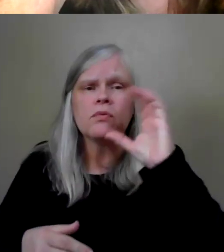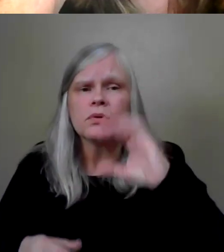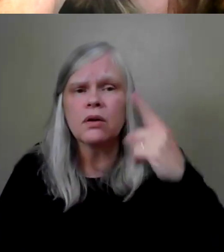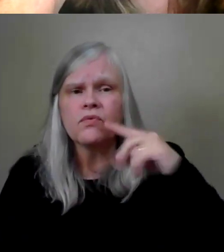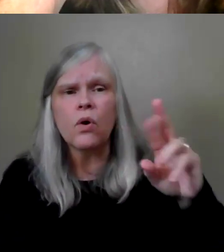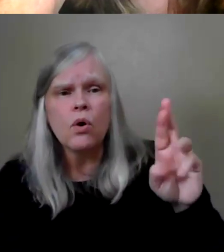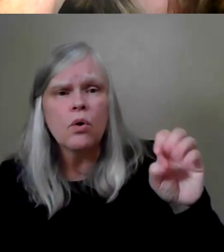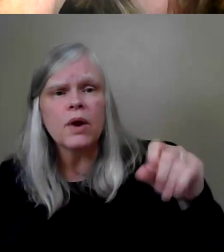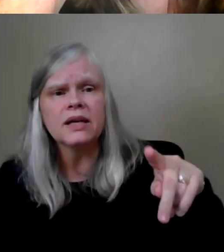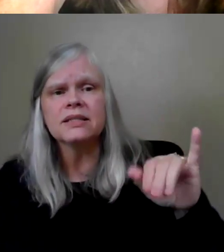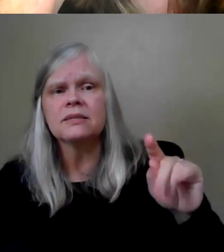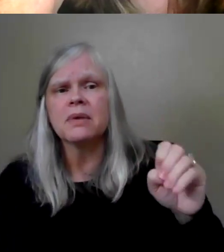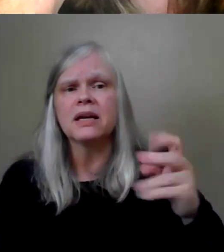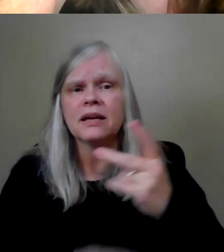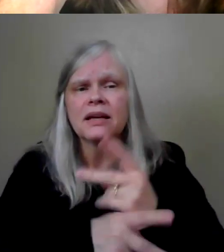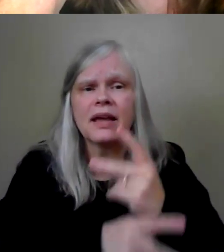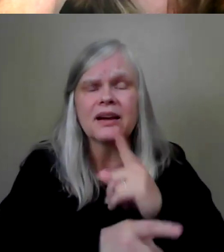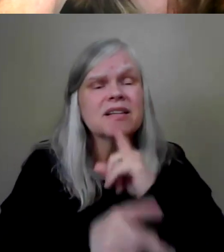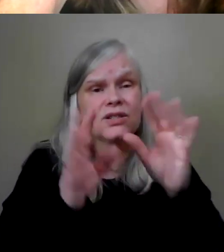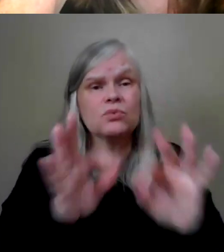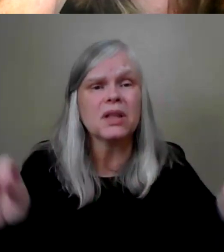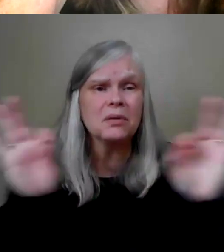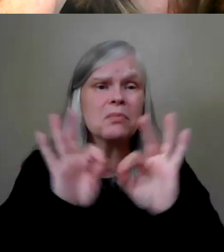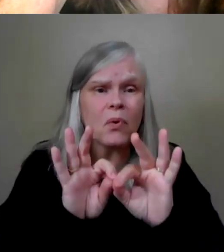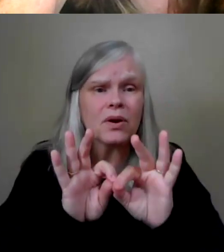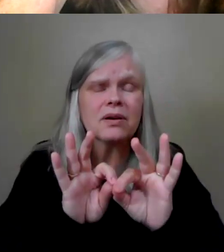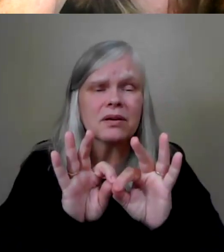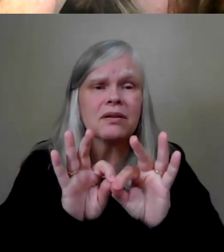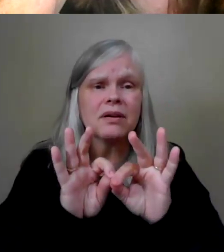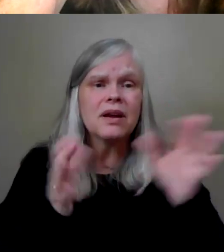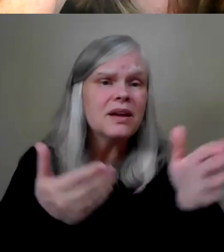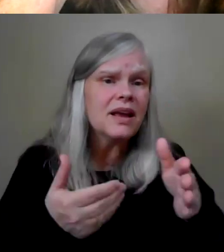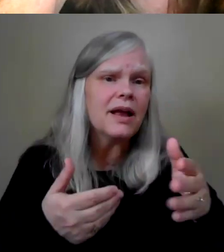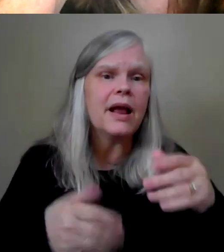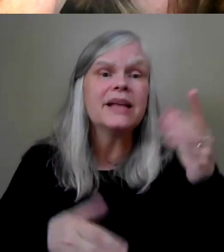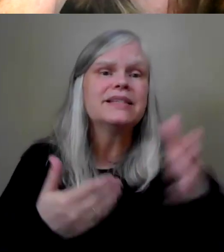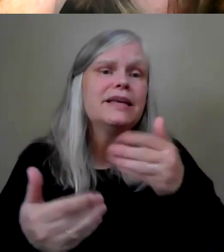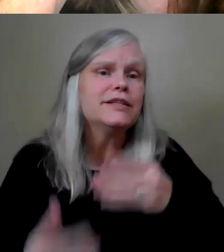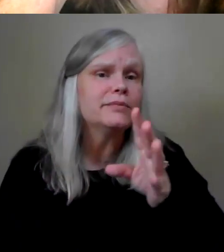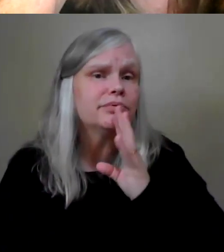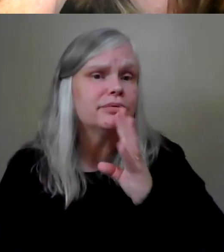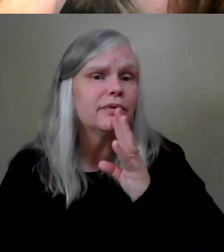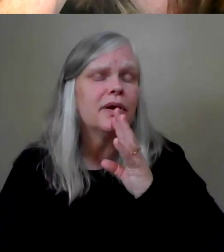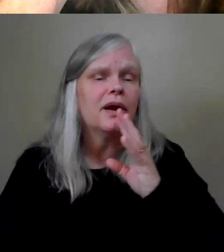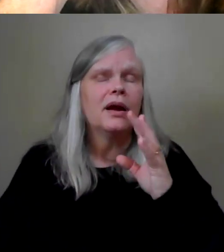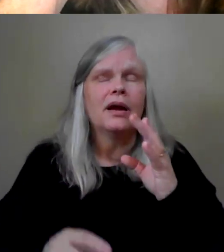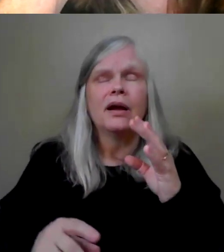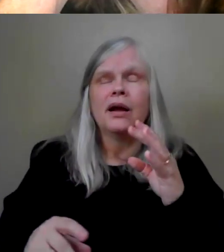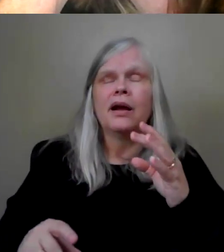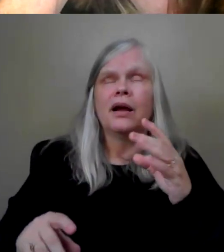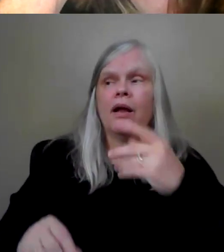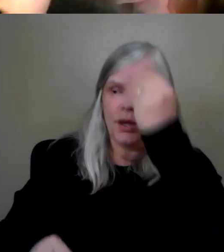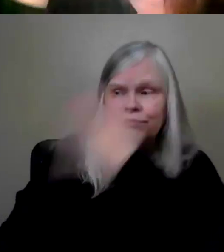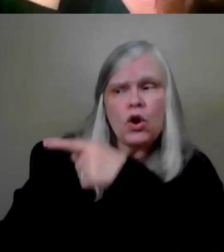things like that, because it's very important for um, and easier said than done for caregivers to take care of themselves,